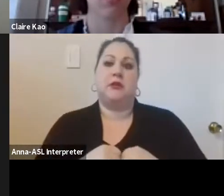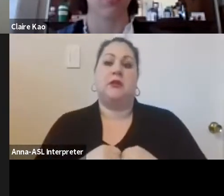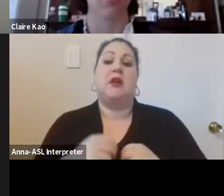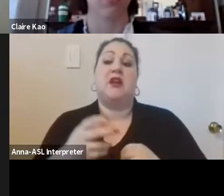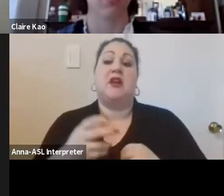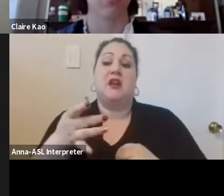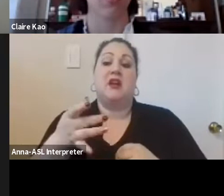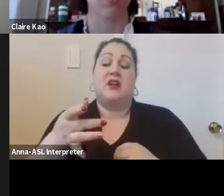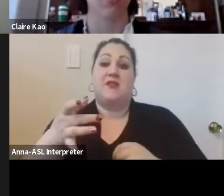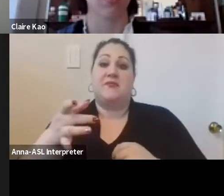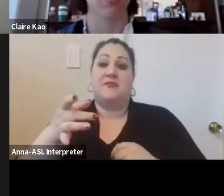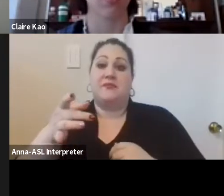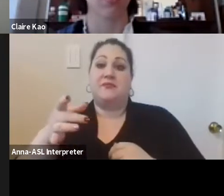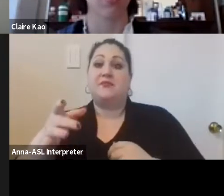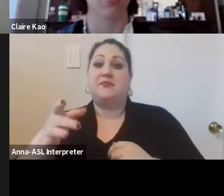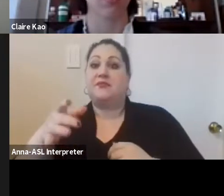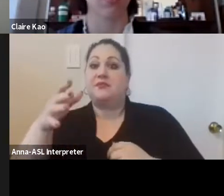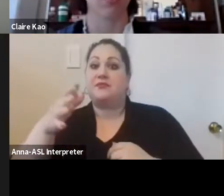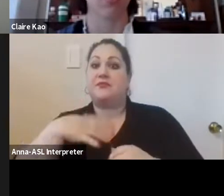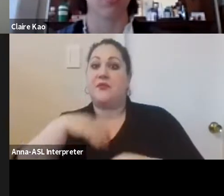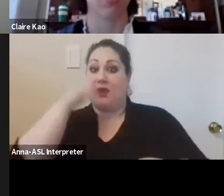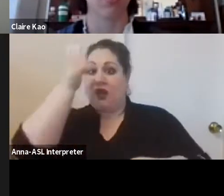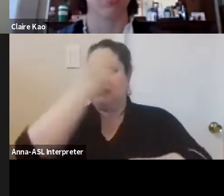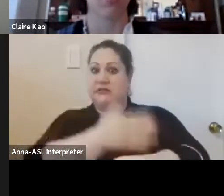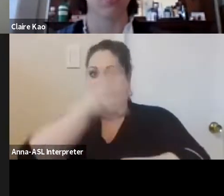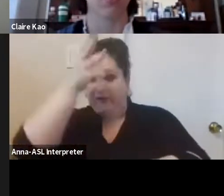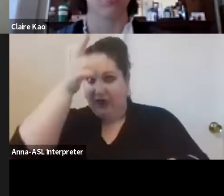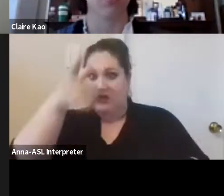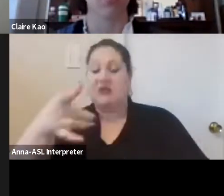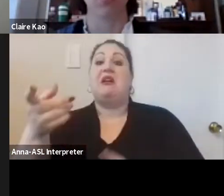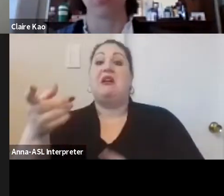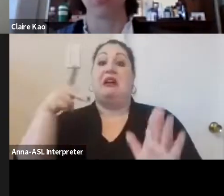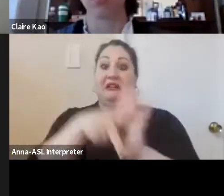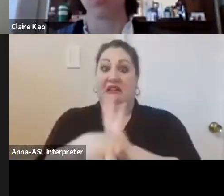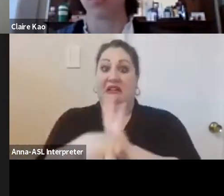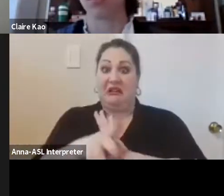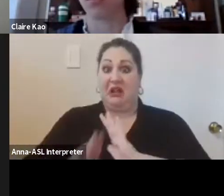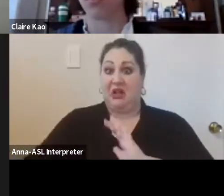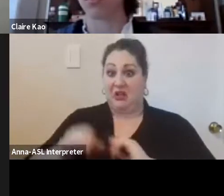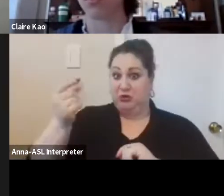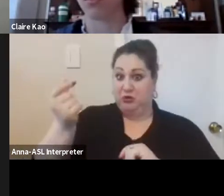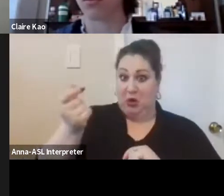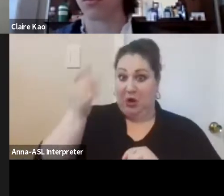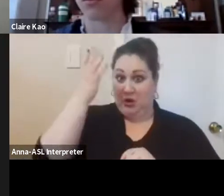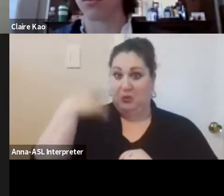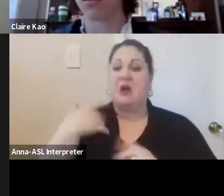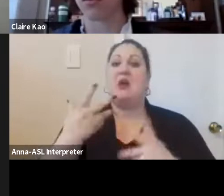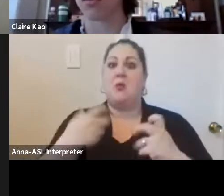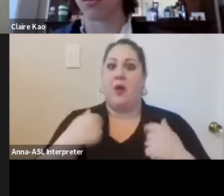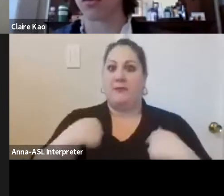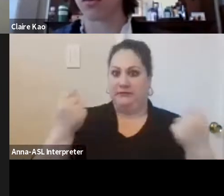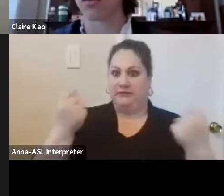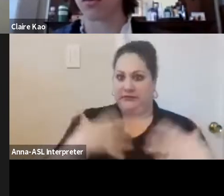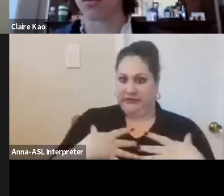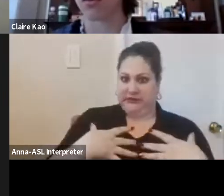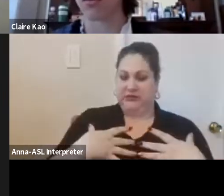as a threat to me. And so I didn't show up to school that day. And so my school social